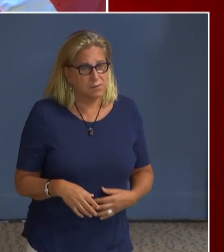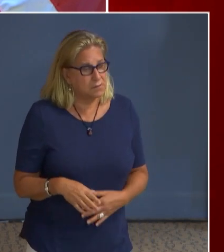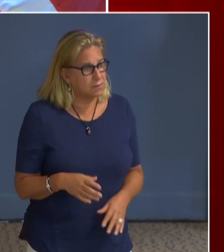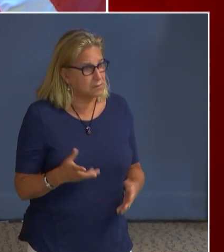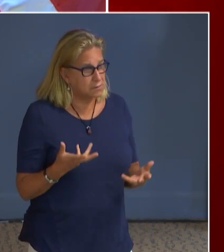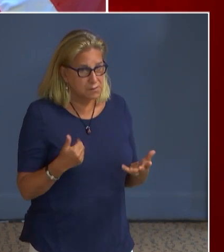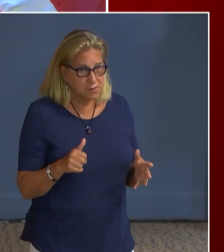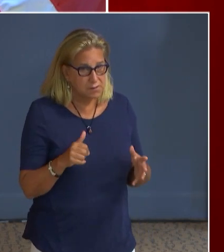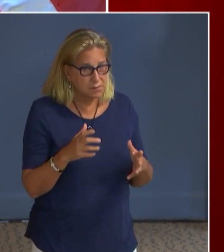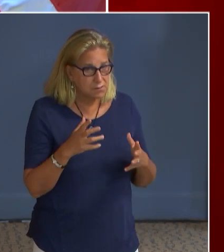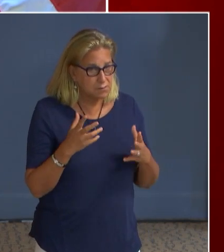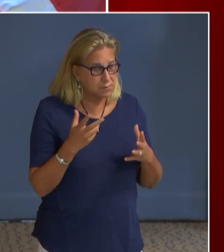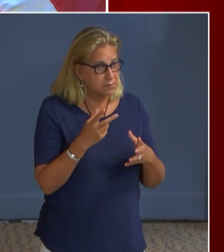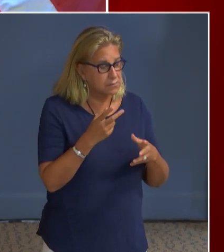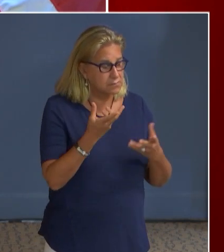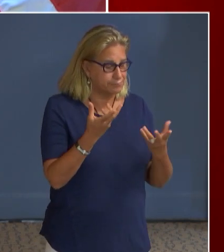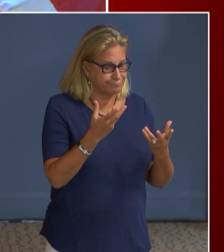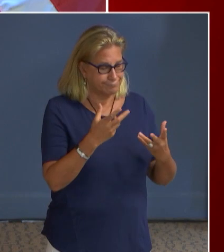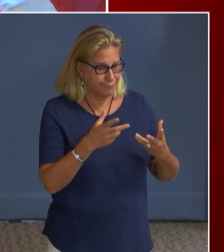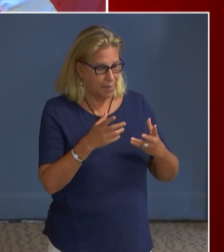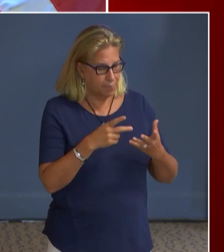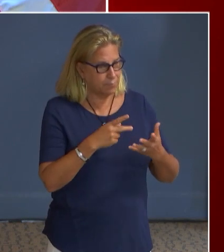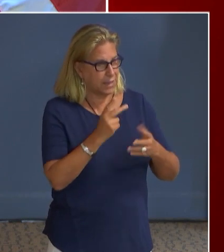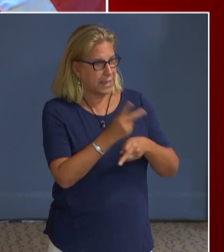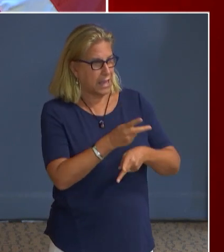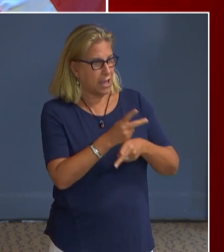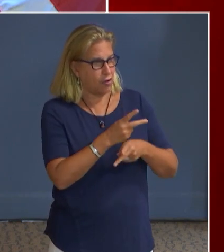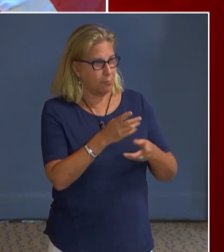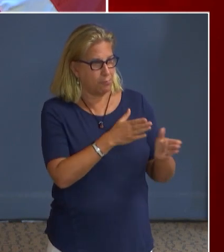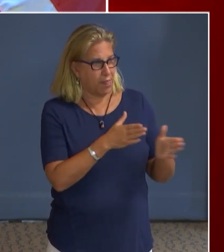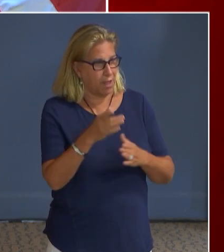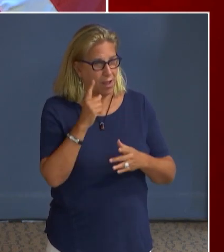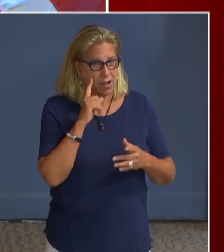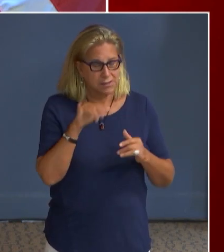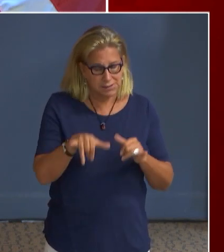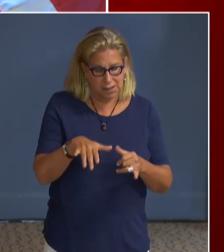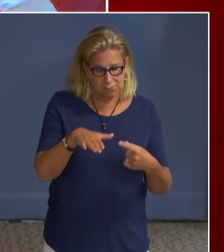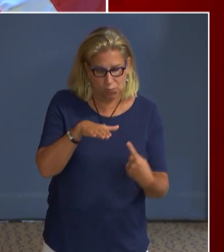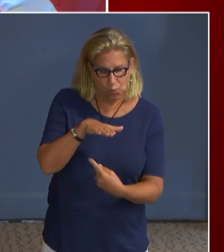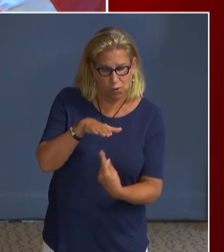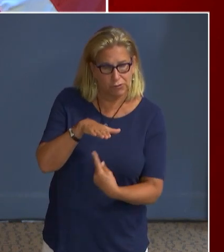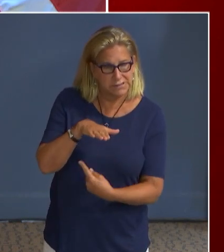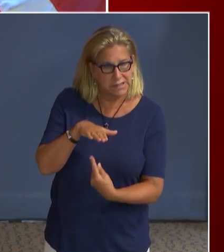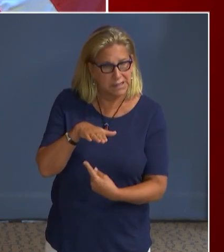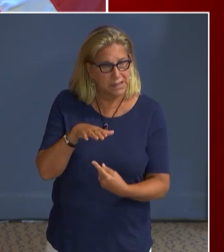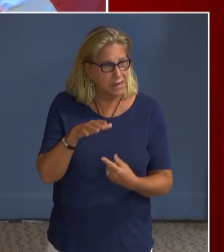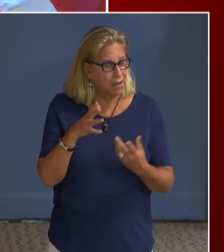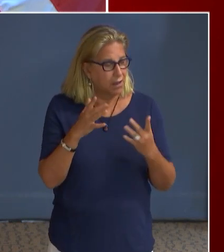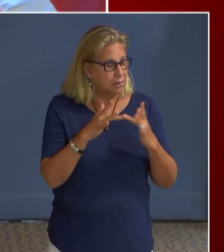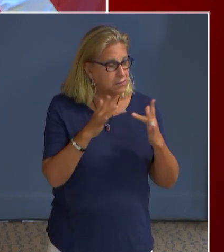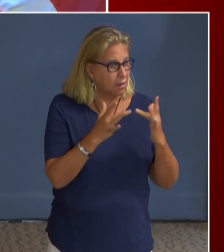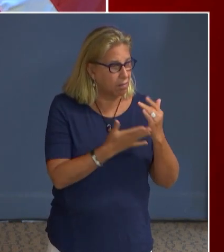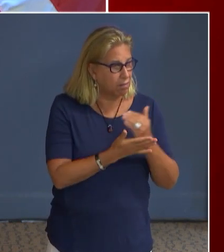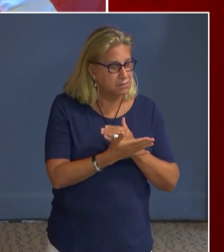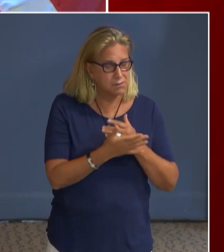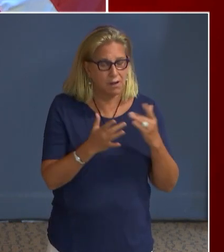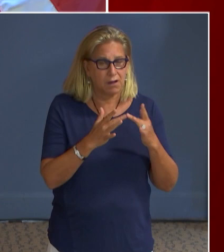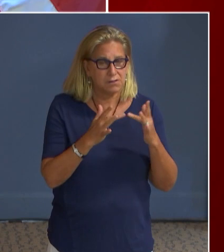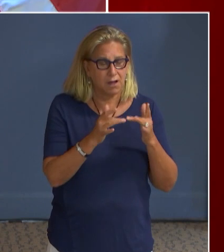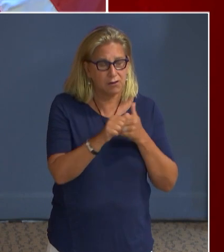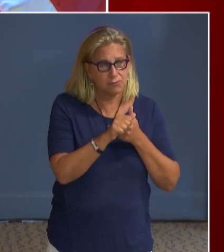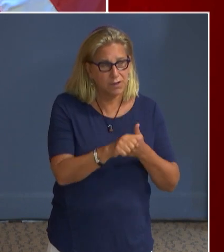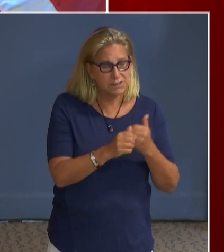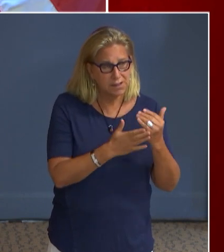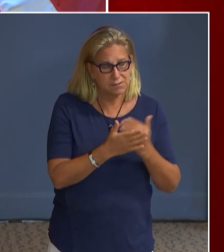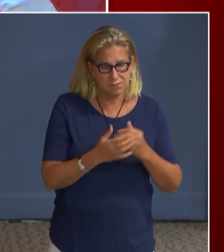quarantined, that who they came in contact with, that those people, the contact list is being reached out to? Yes, ma'am. So immediately